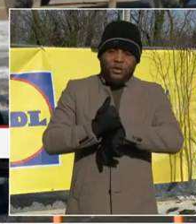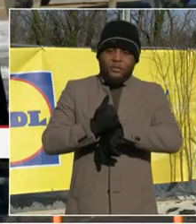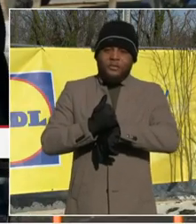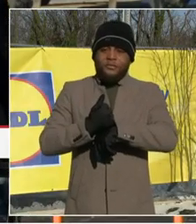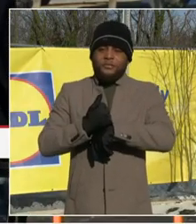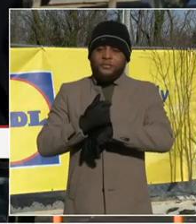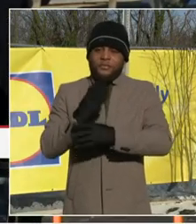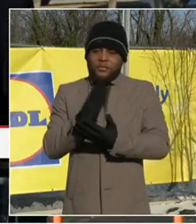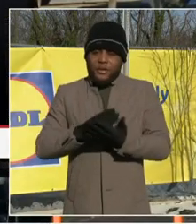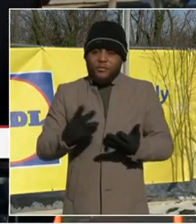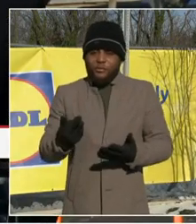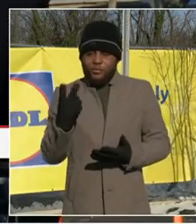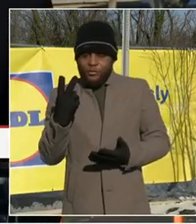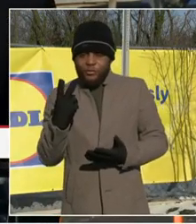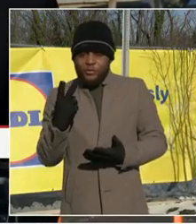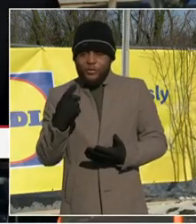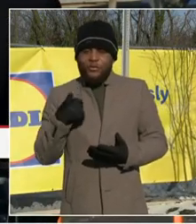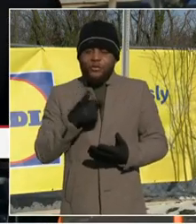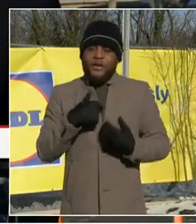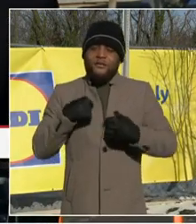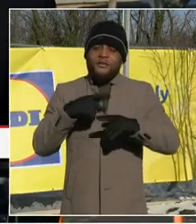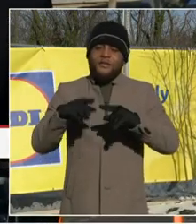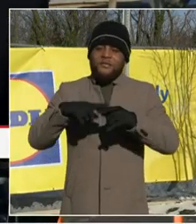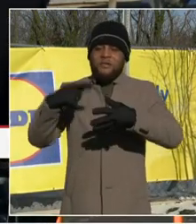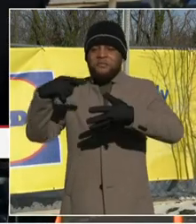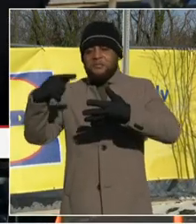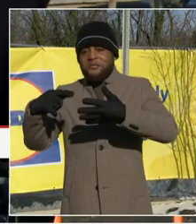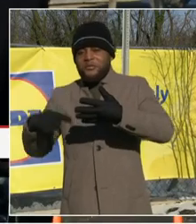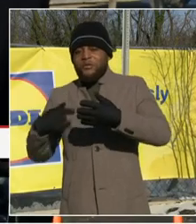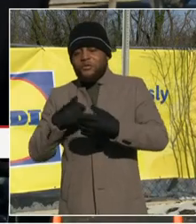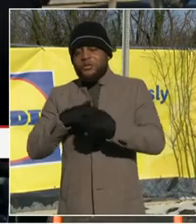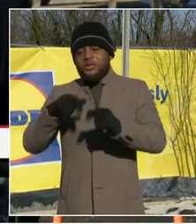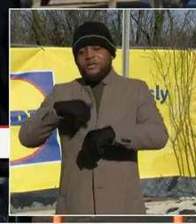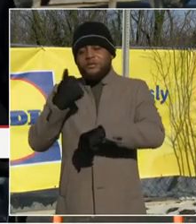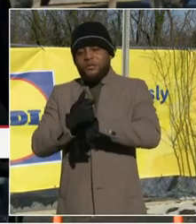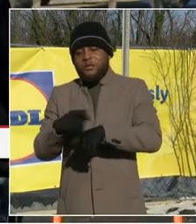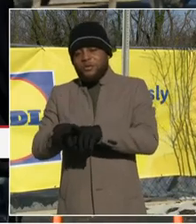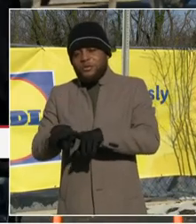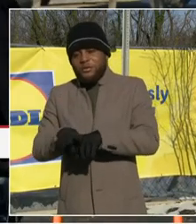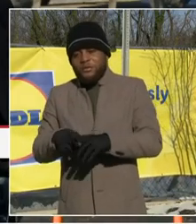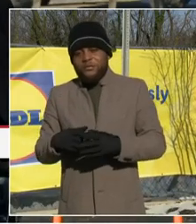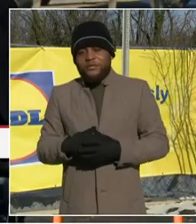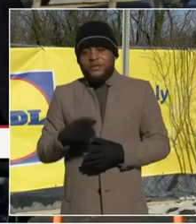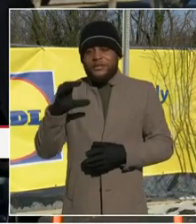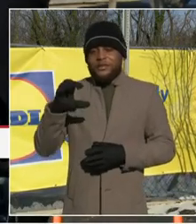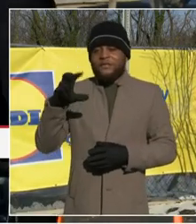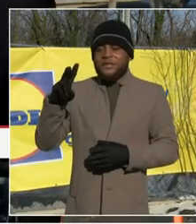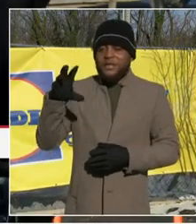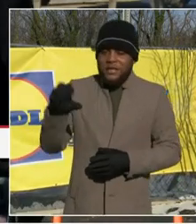phases still to build. CVS and Chase Bank are open.